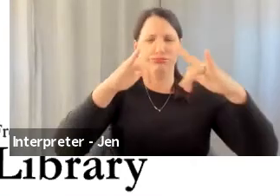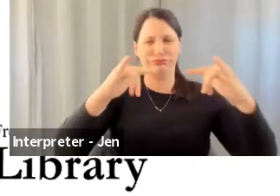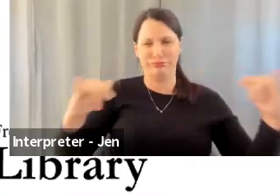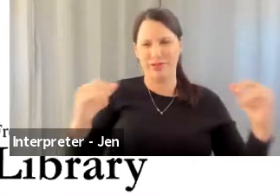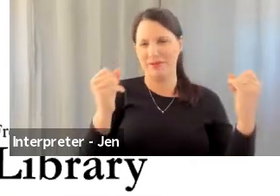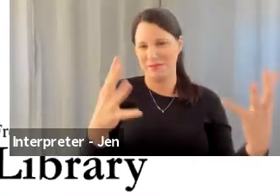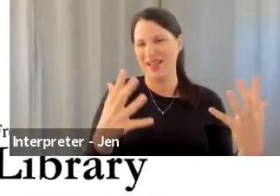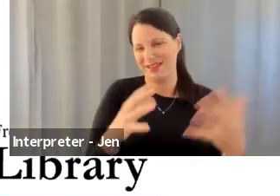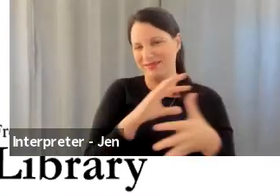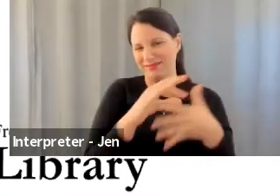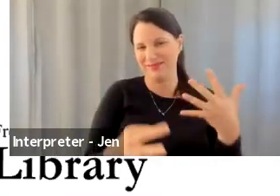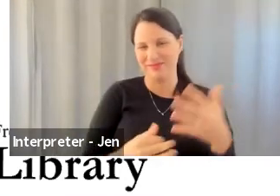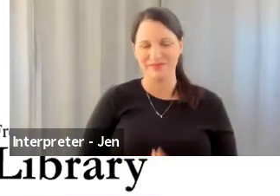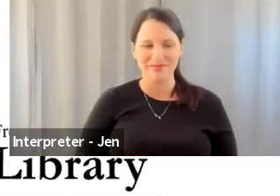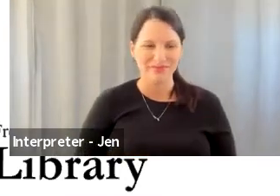And